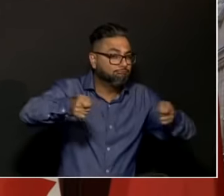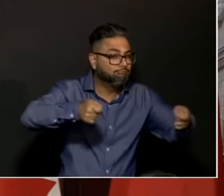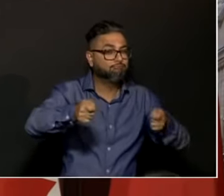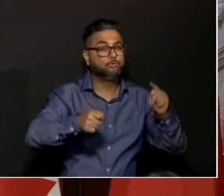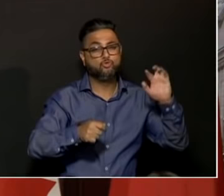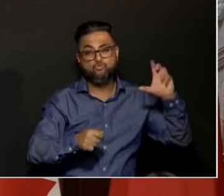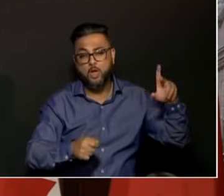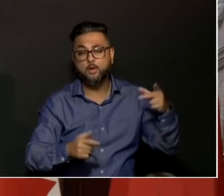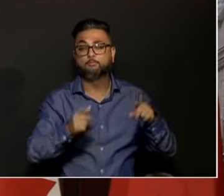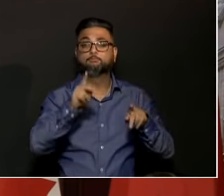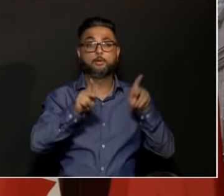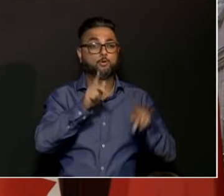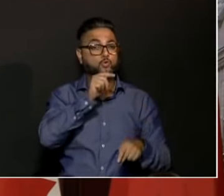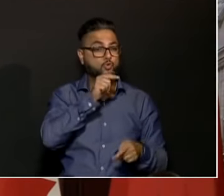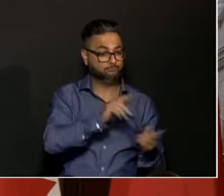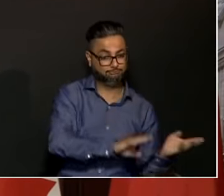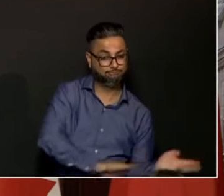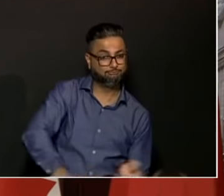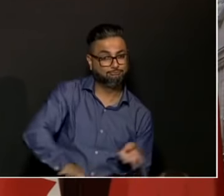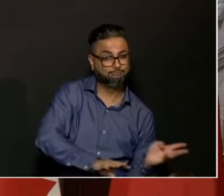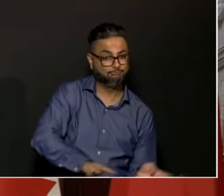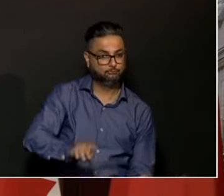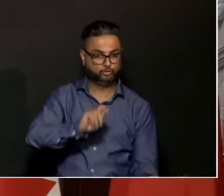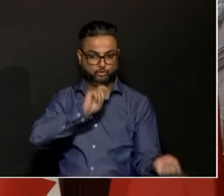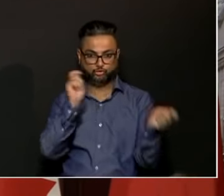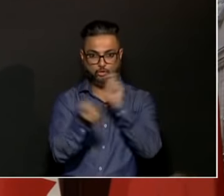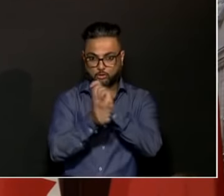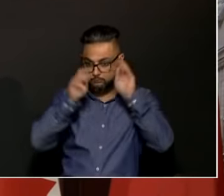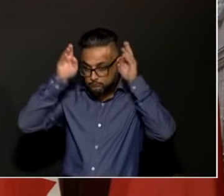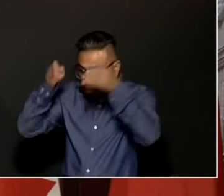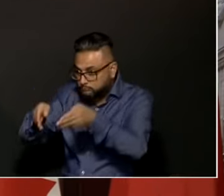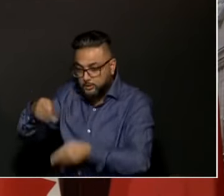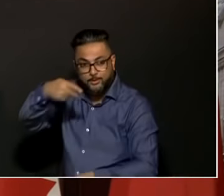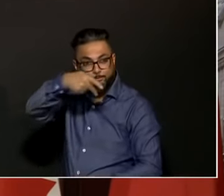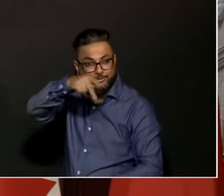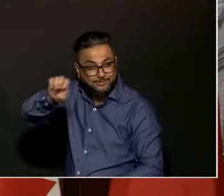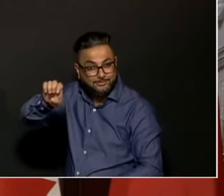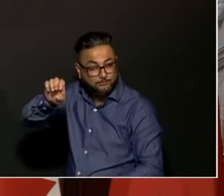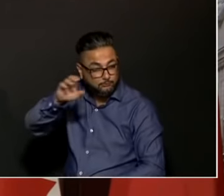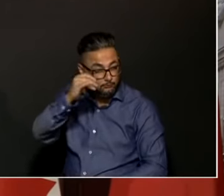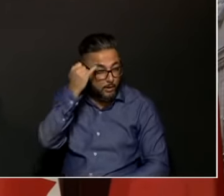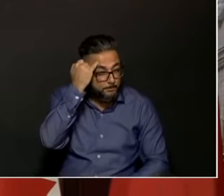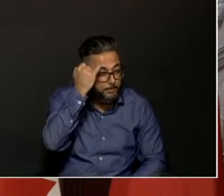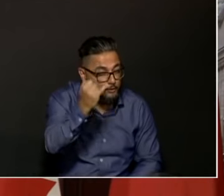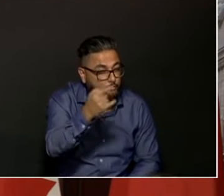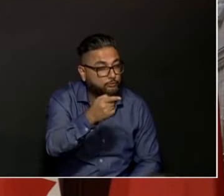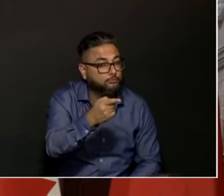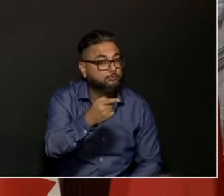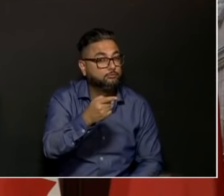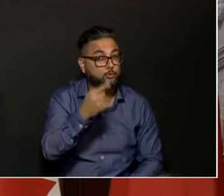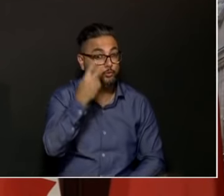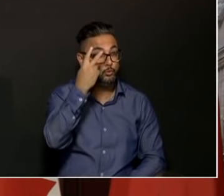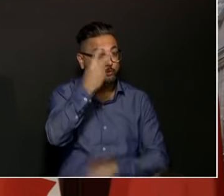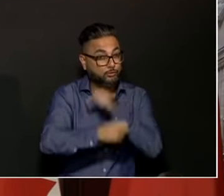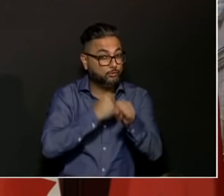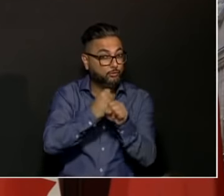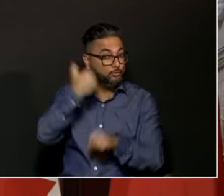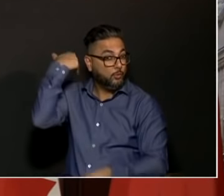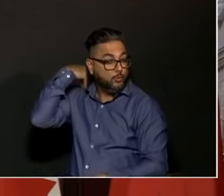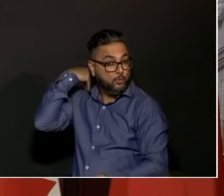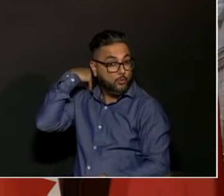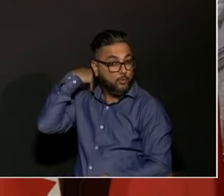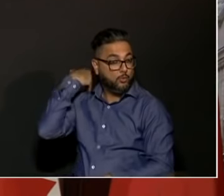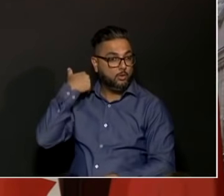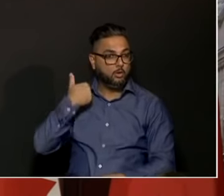their lines to make PPE. Who would ever think I'd be standing here 2 years ago and saying some